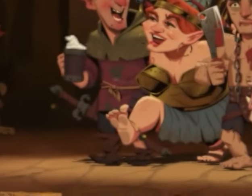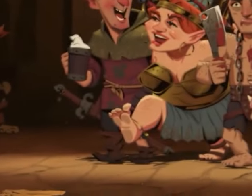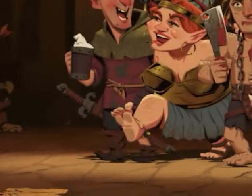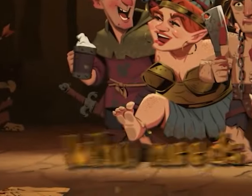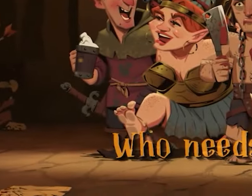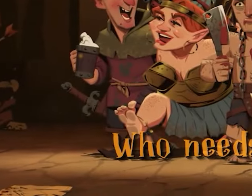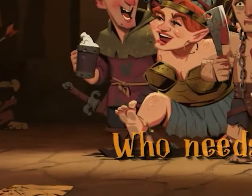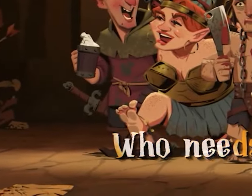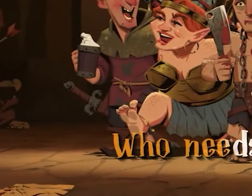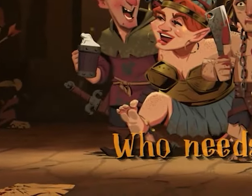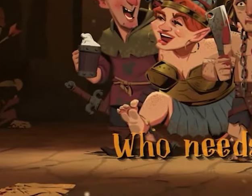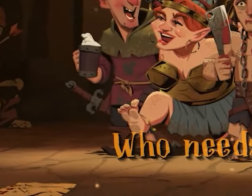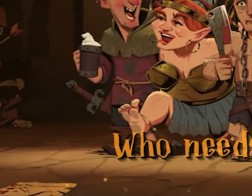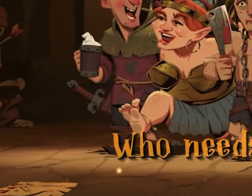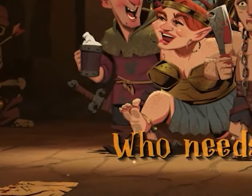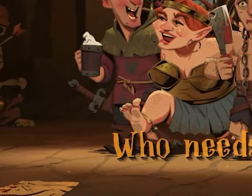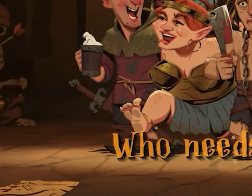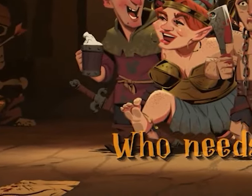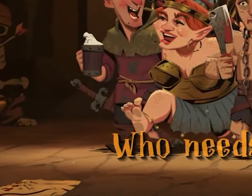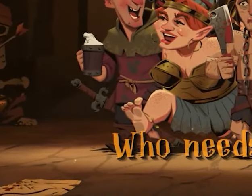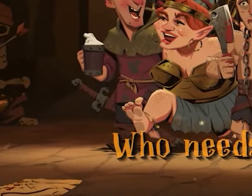Happy bastards!